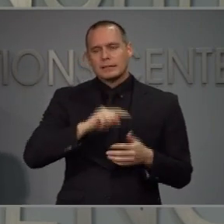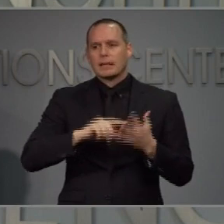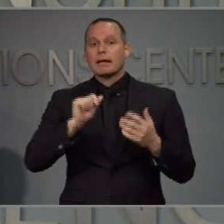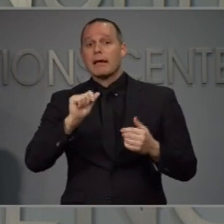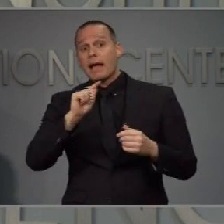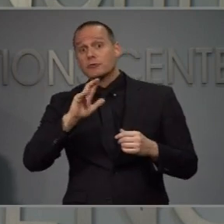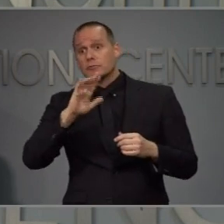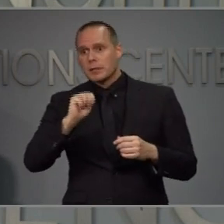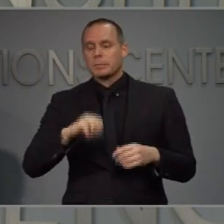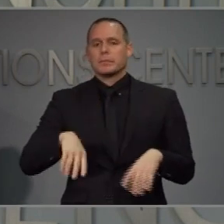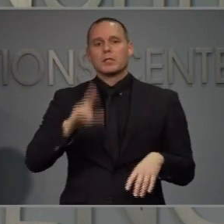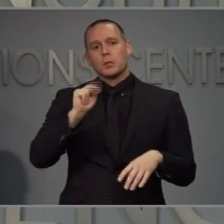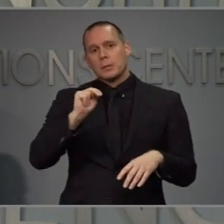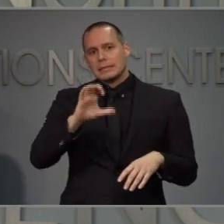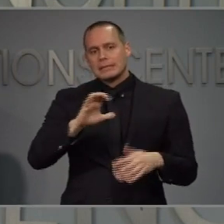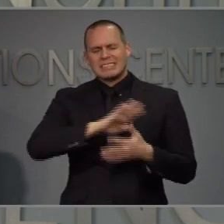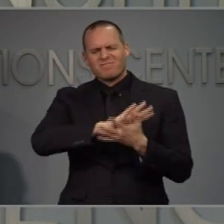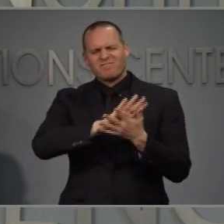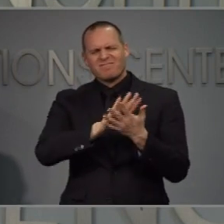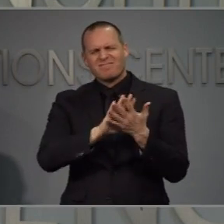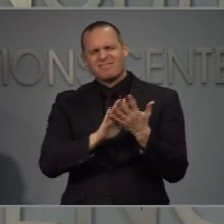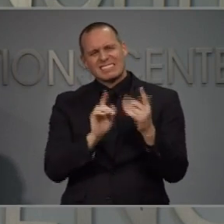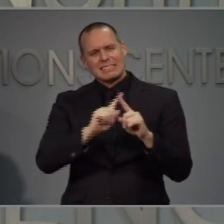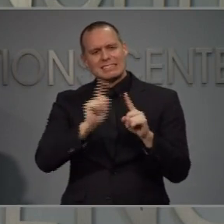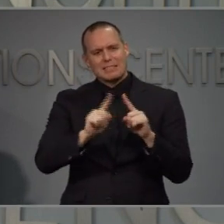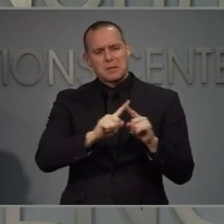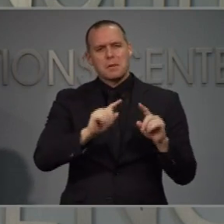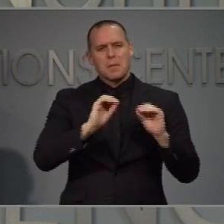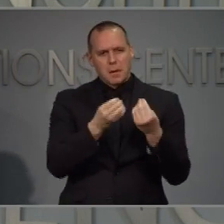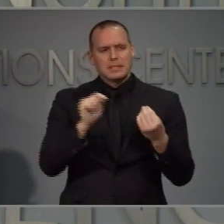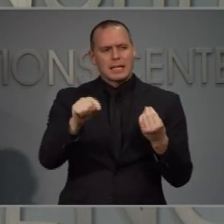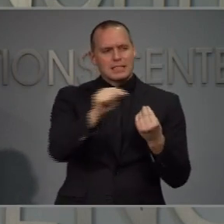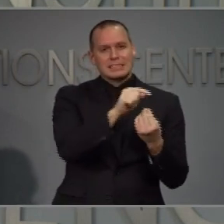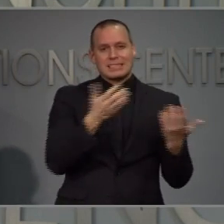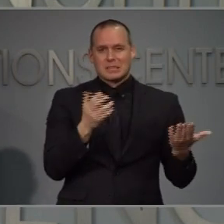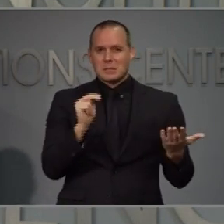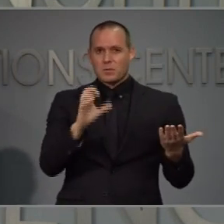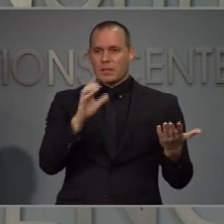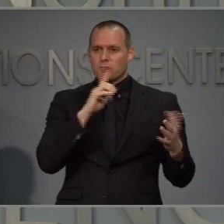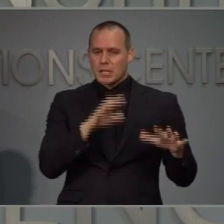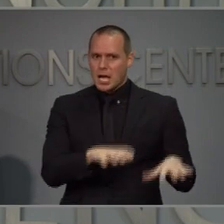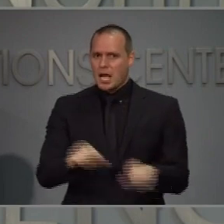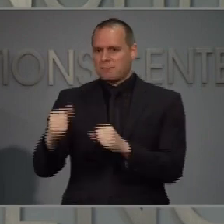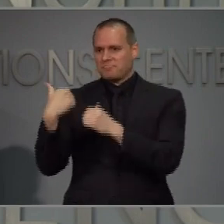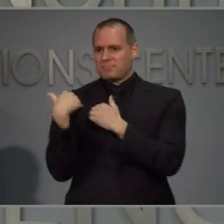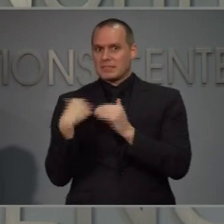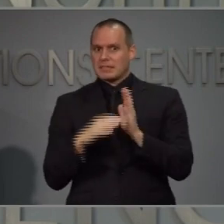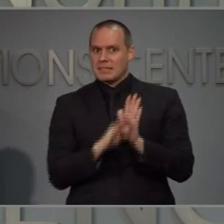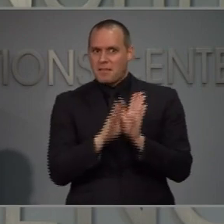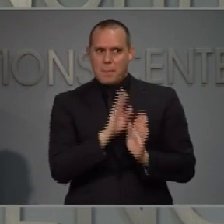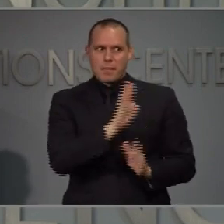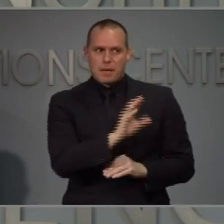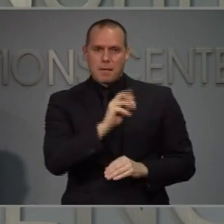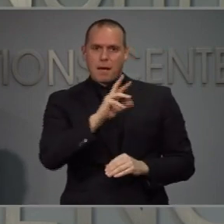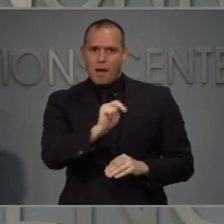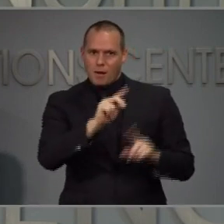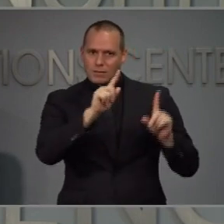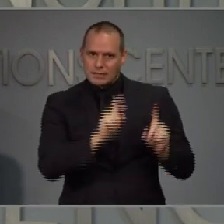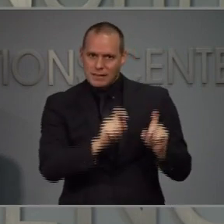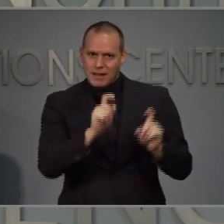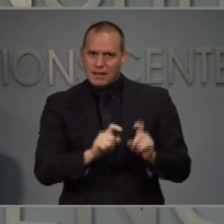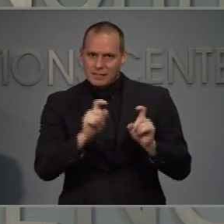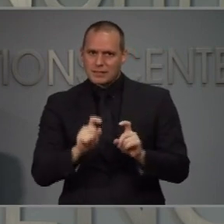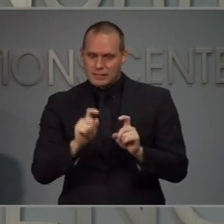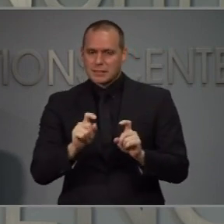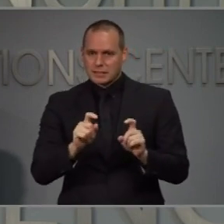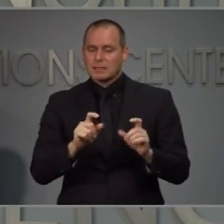and Novant, and many organizations in North Carolina began to form their own diagnostic tests